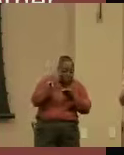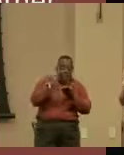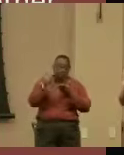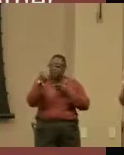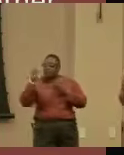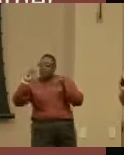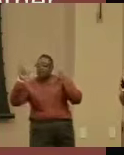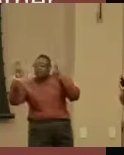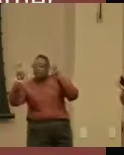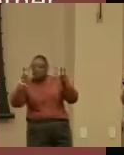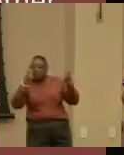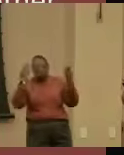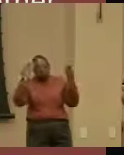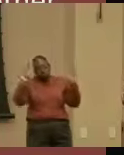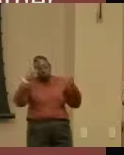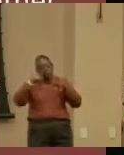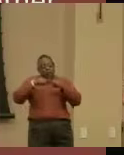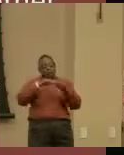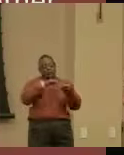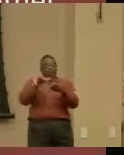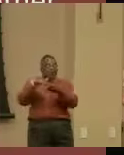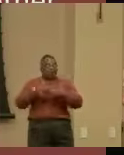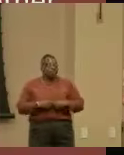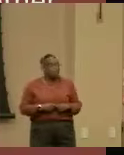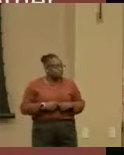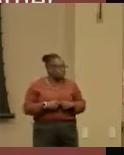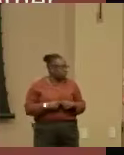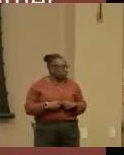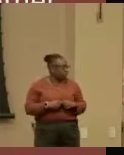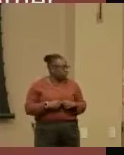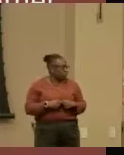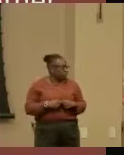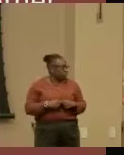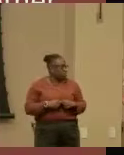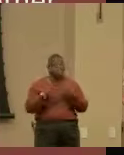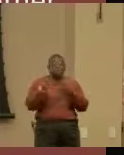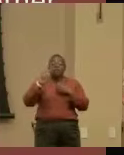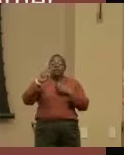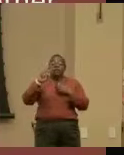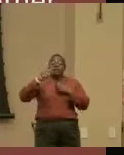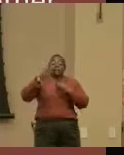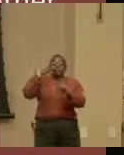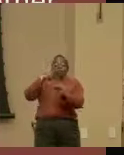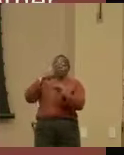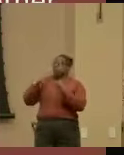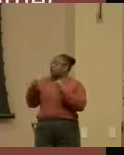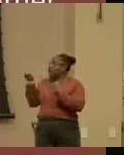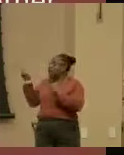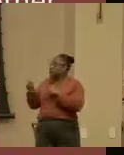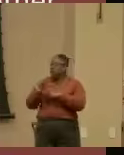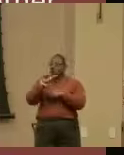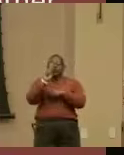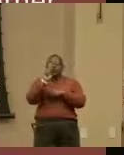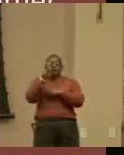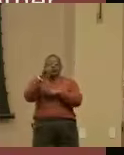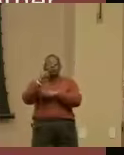issues. And even it depends on the study that you look at. Now, that second point there, does lupus improve